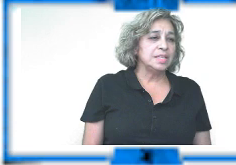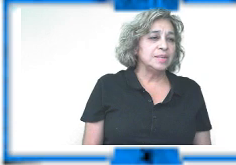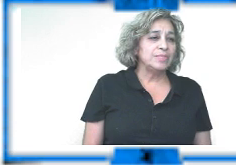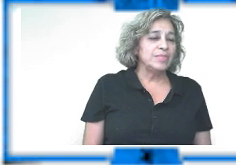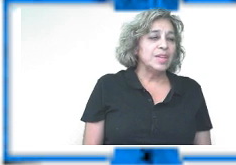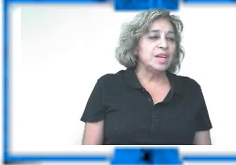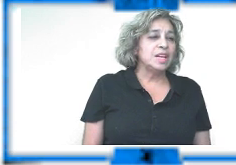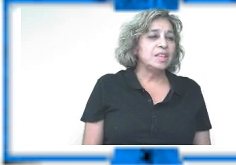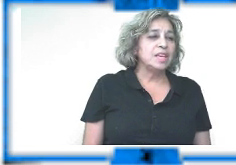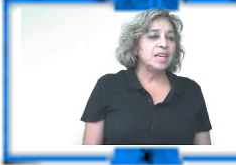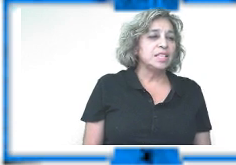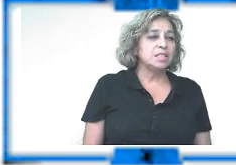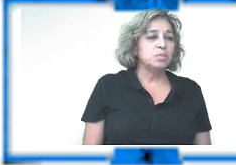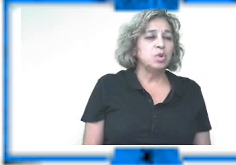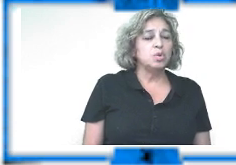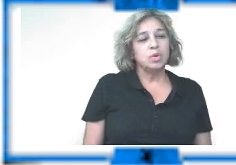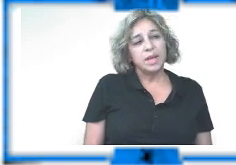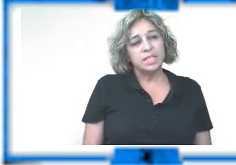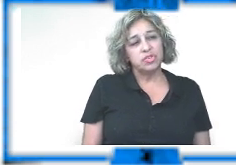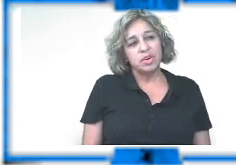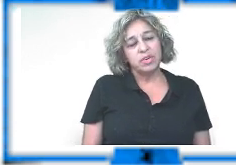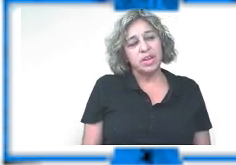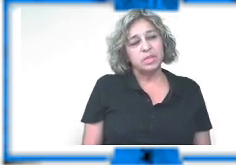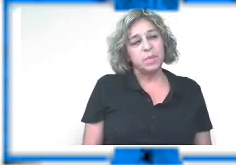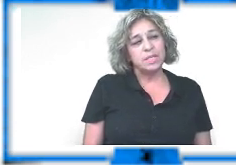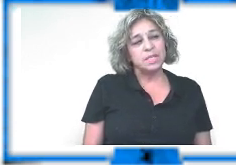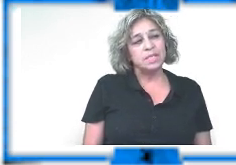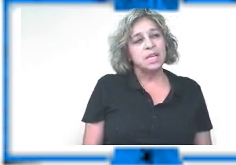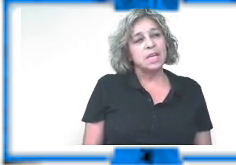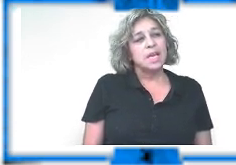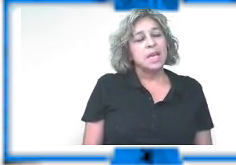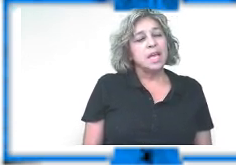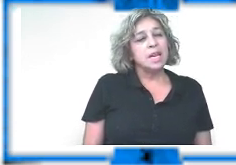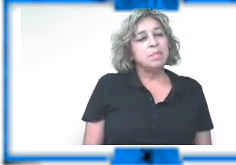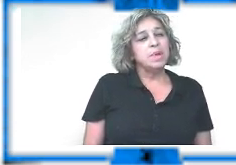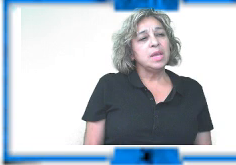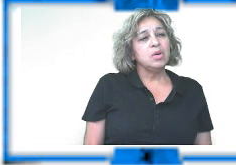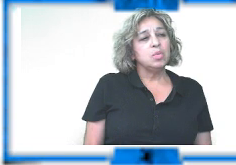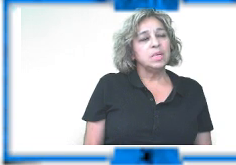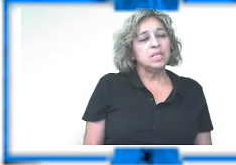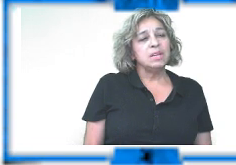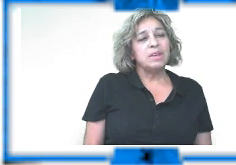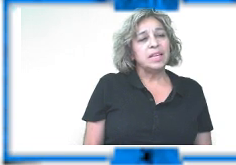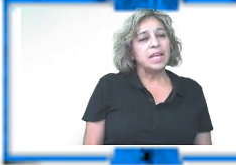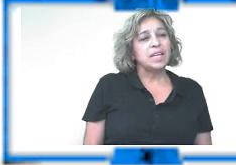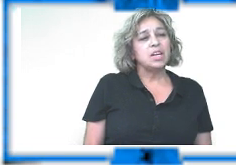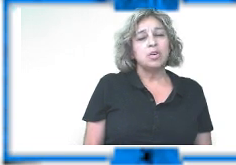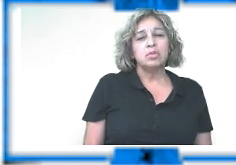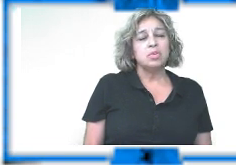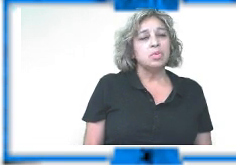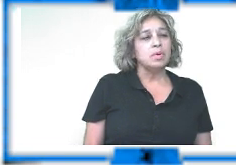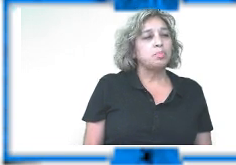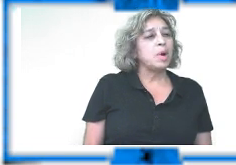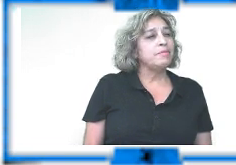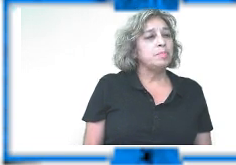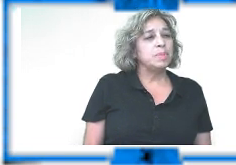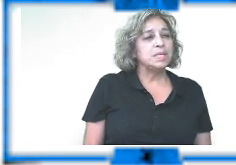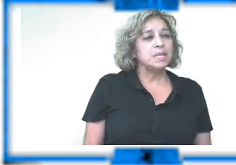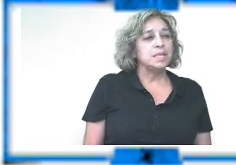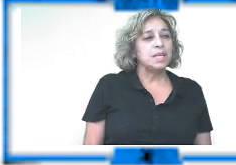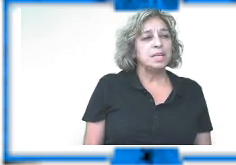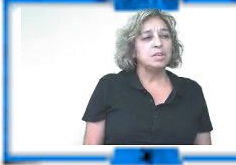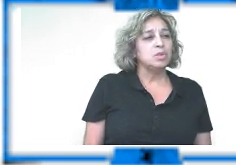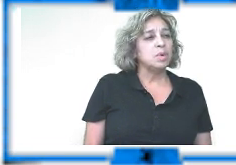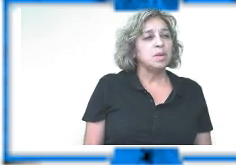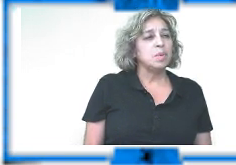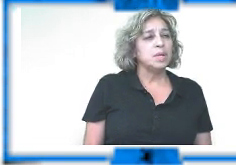superficialities, nothing, no extraordinary expenses. Anybody who wants to live like that can go to a private